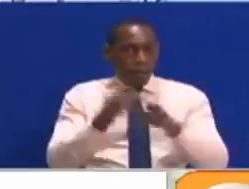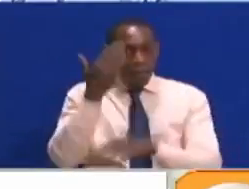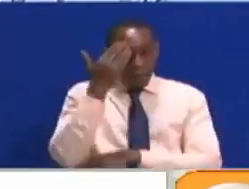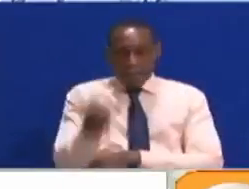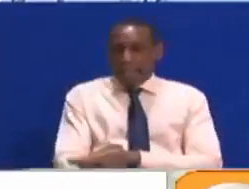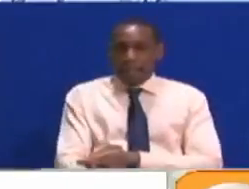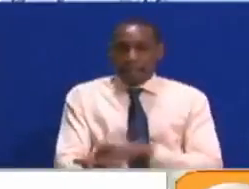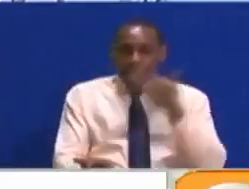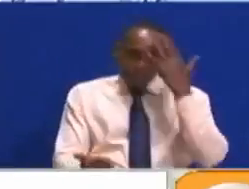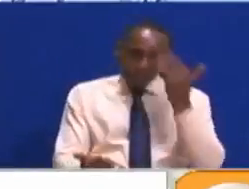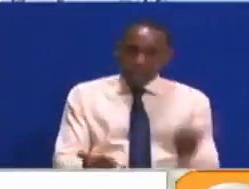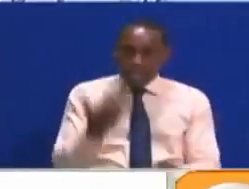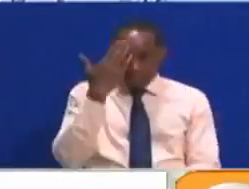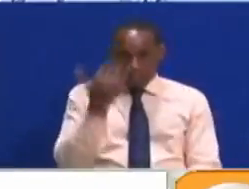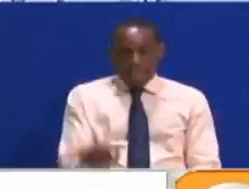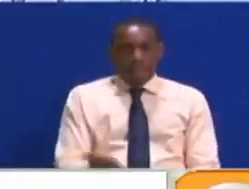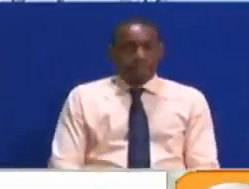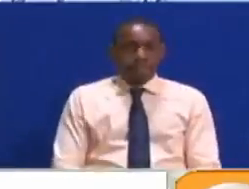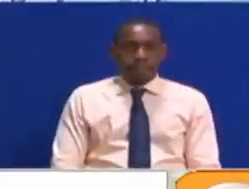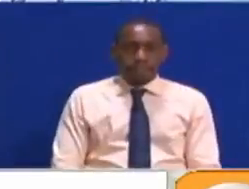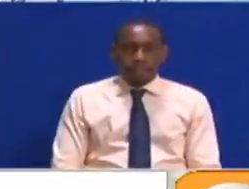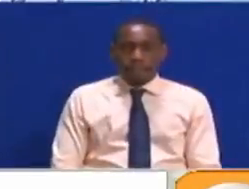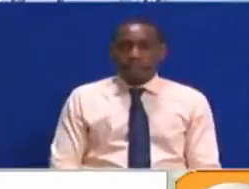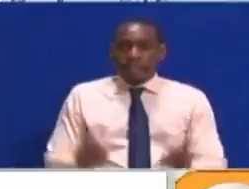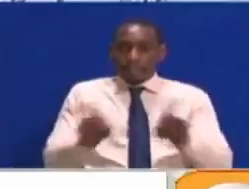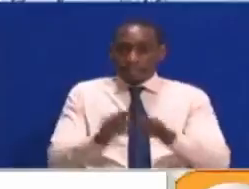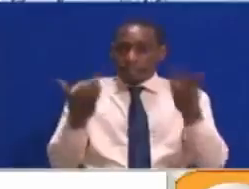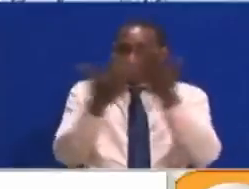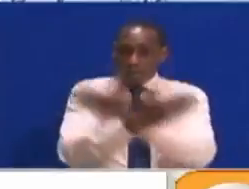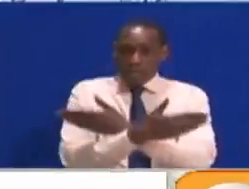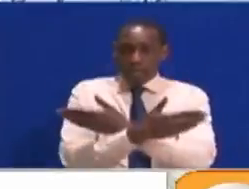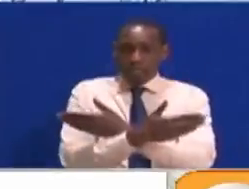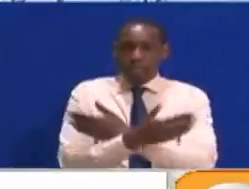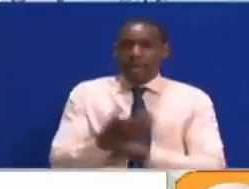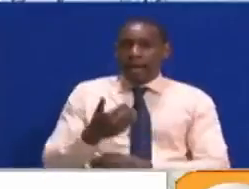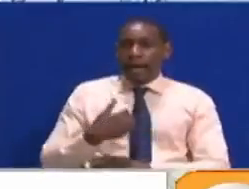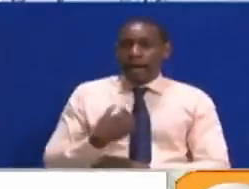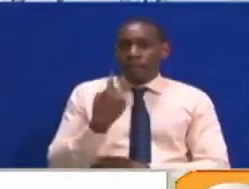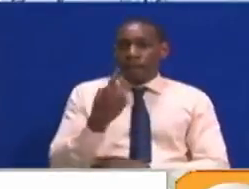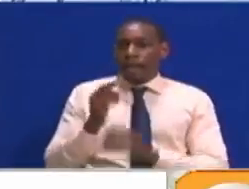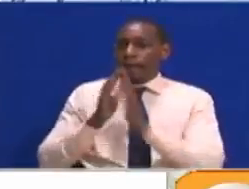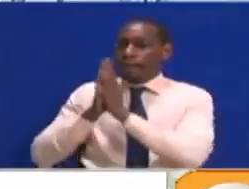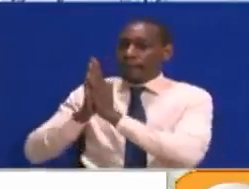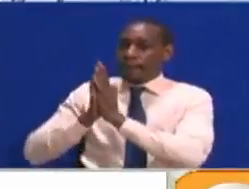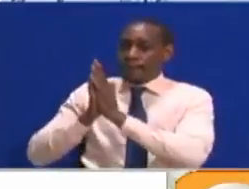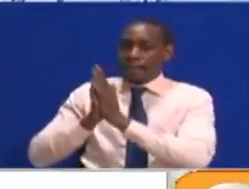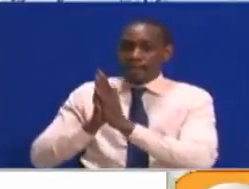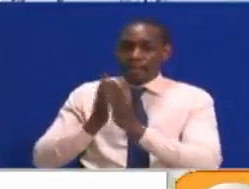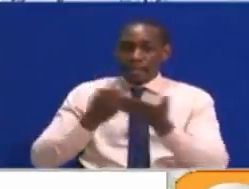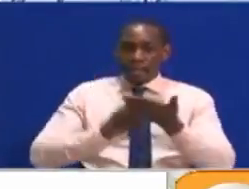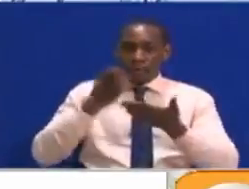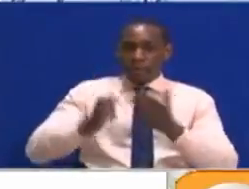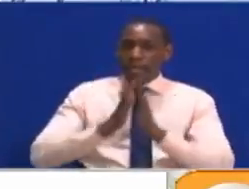Why? Why? Why? So tonight, I have only one prayer. That this